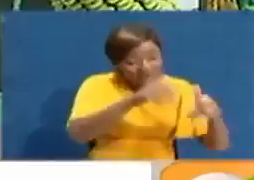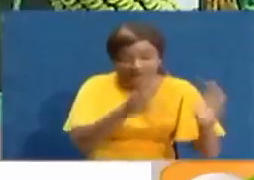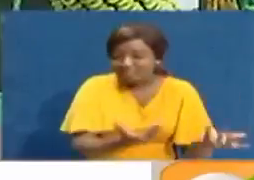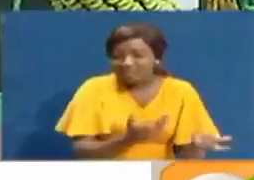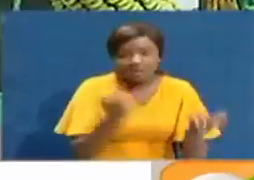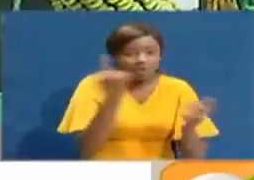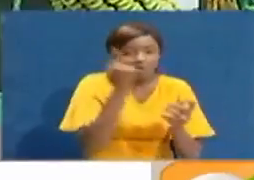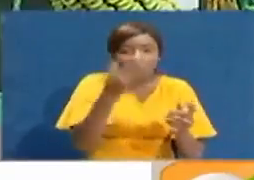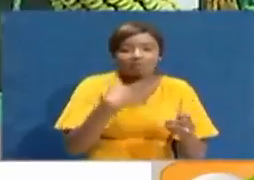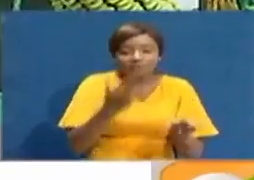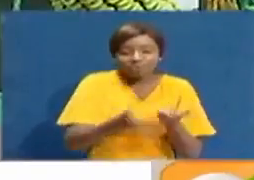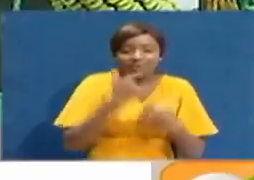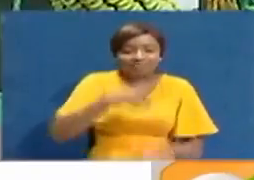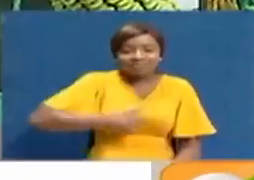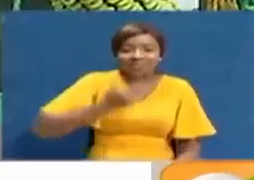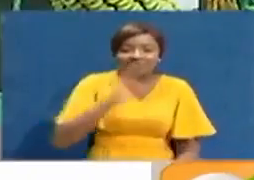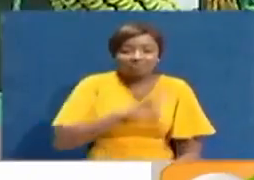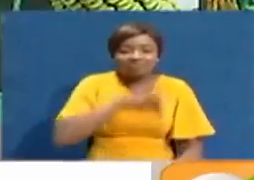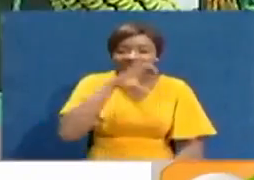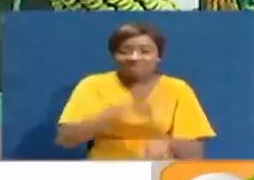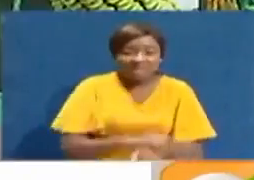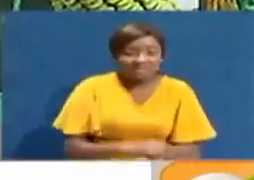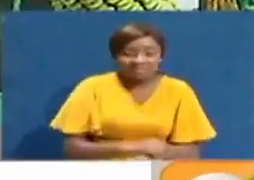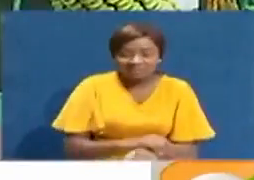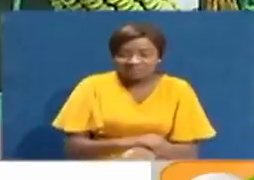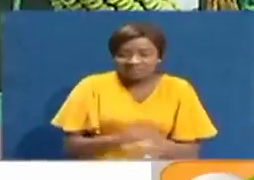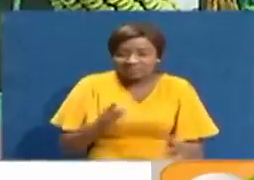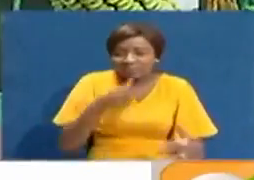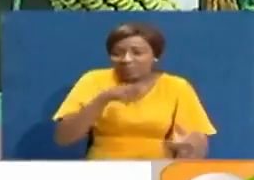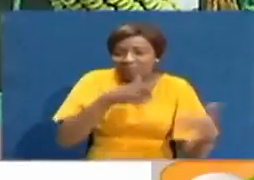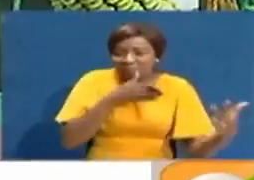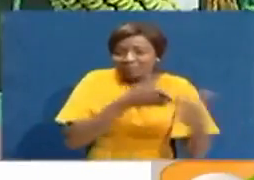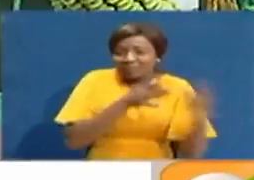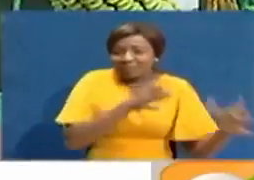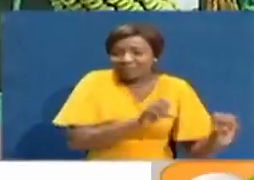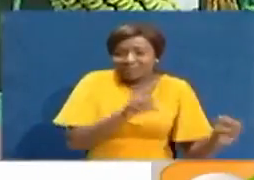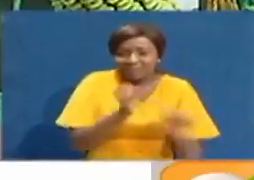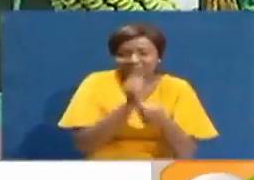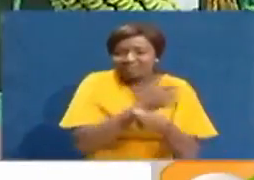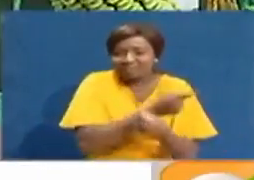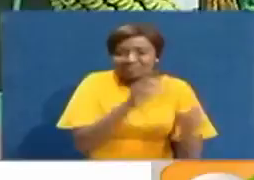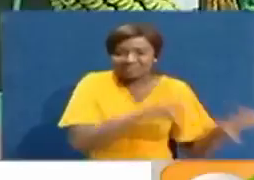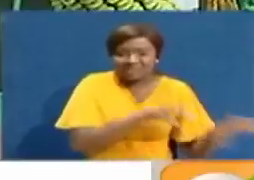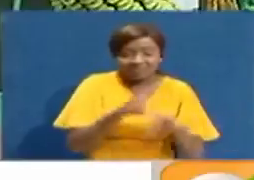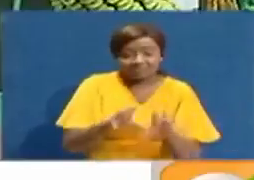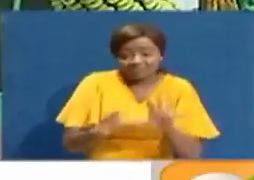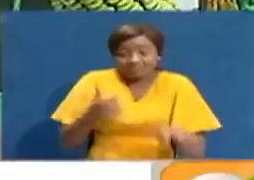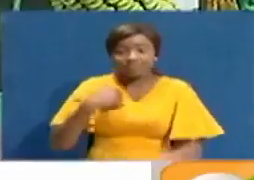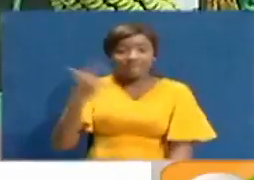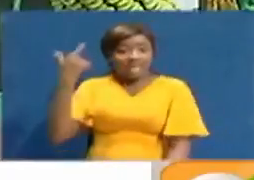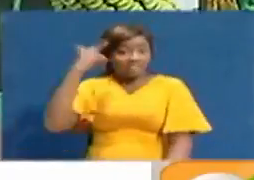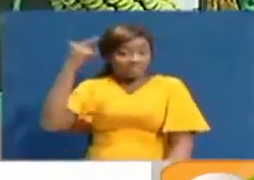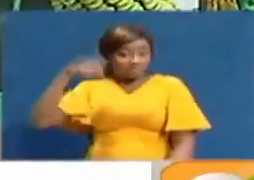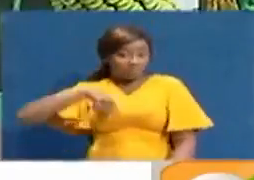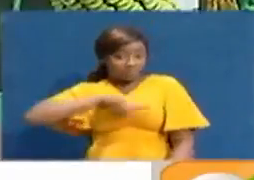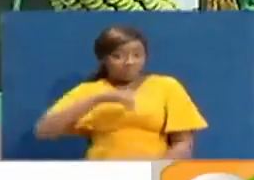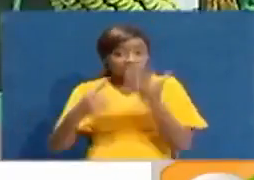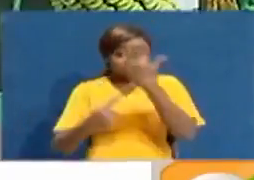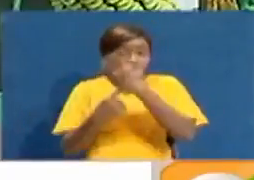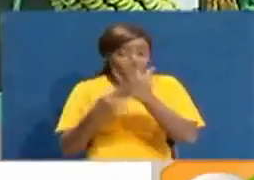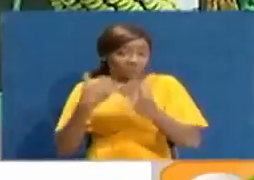for their families? Folks, we are too technologically advanced, at least I hope so, to be